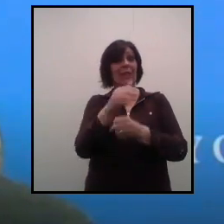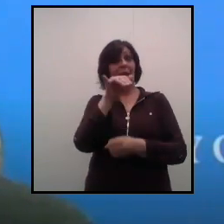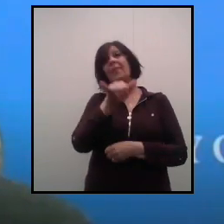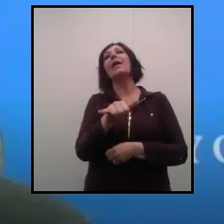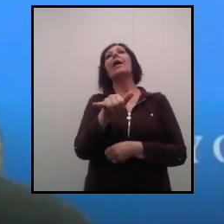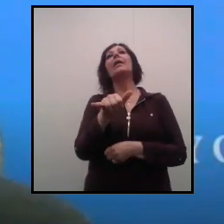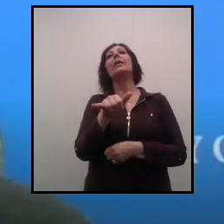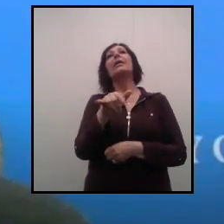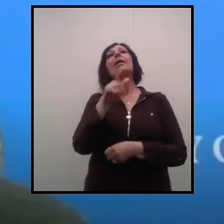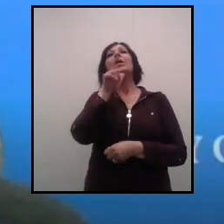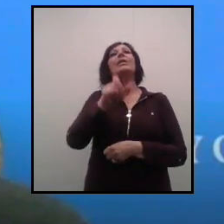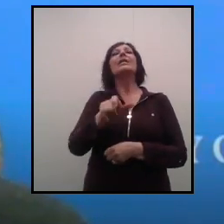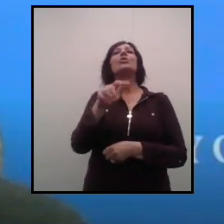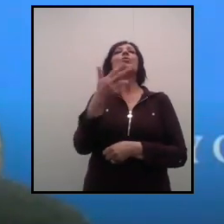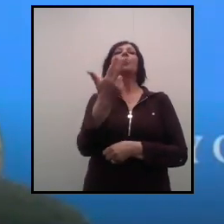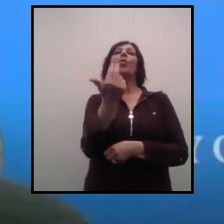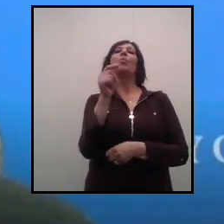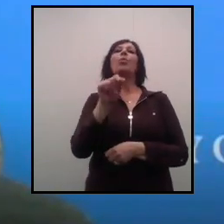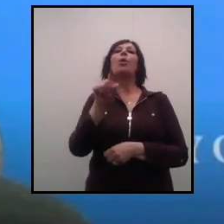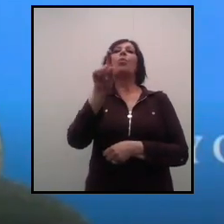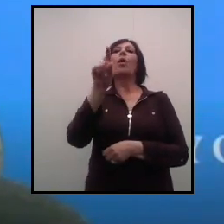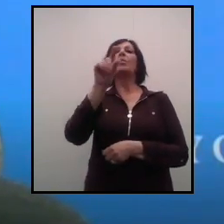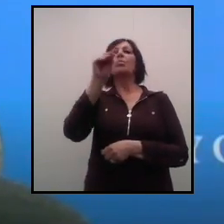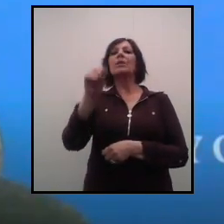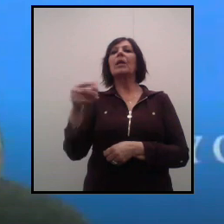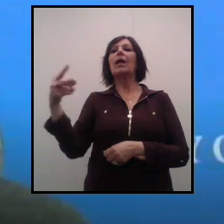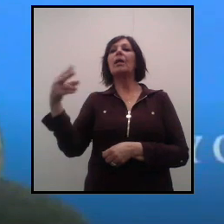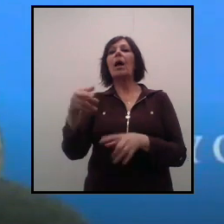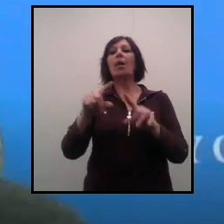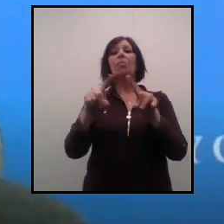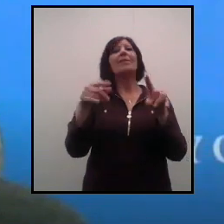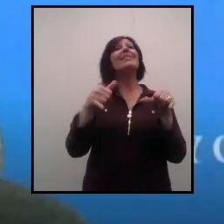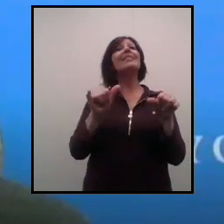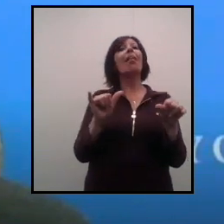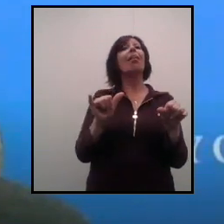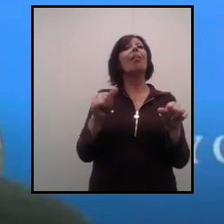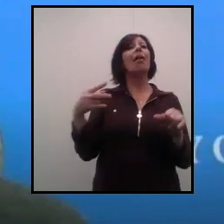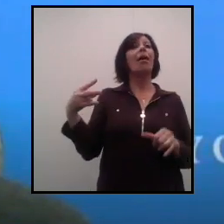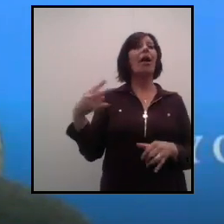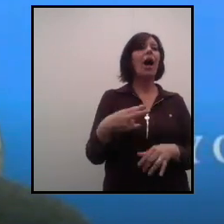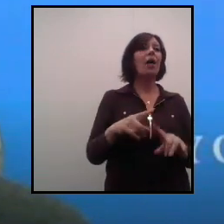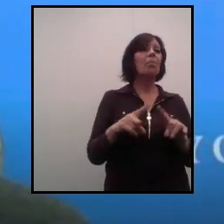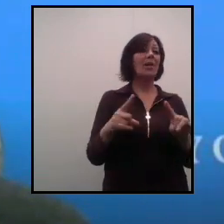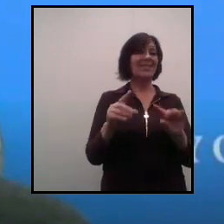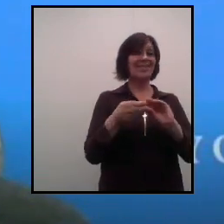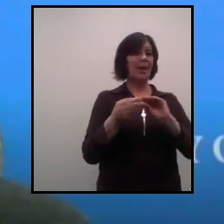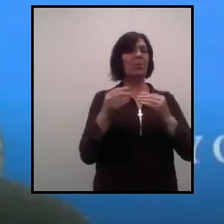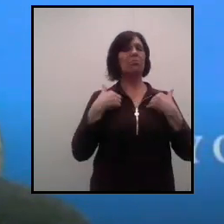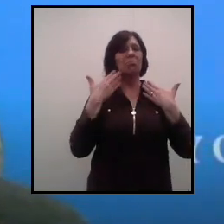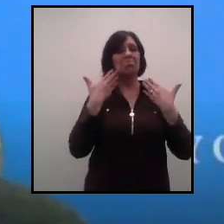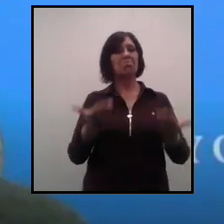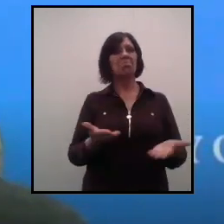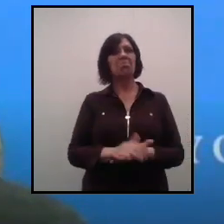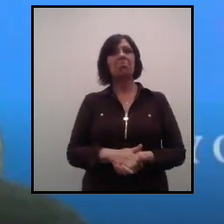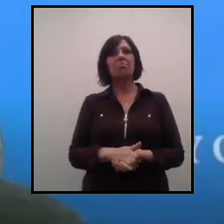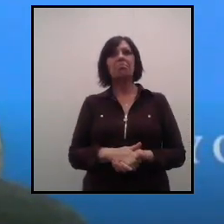need to do a 13.1% cut across the board, but we'd still need to do a cut. I just don't know at what total that would be at this point.